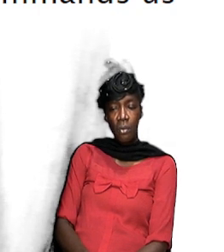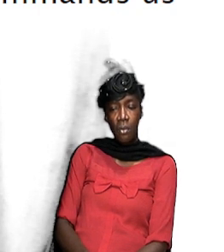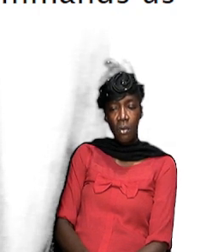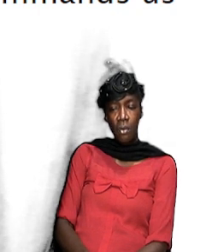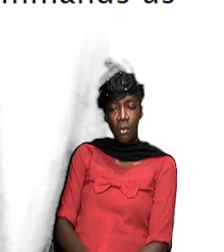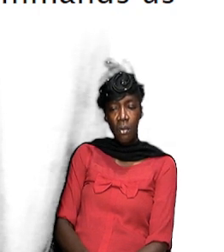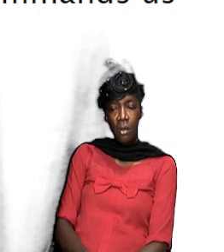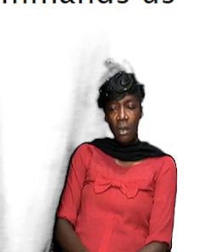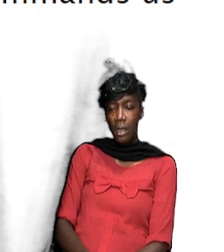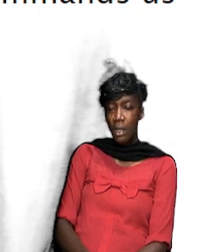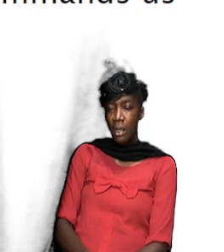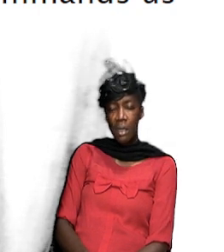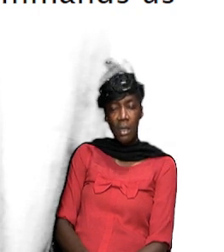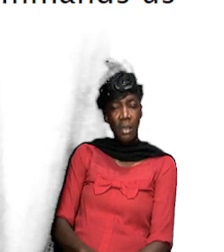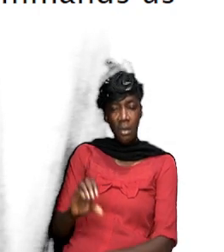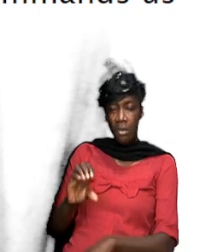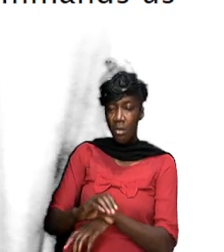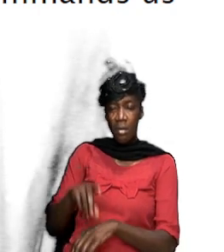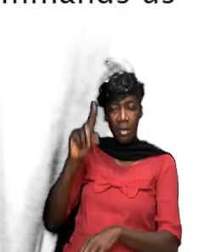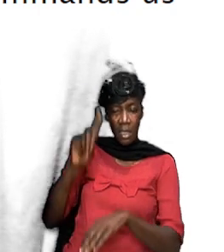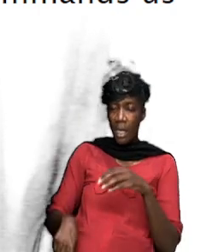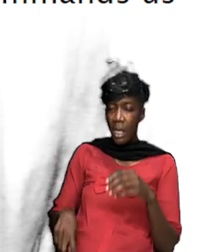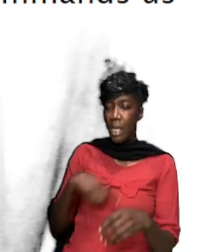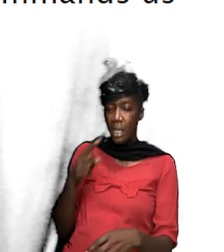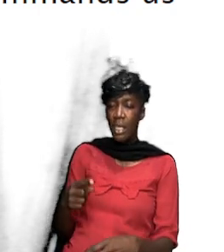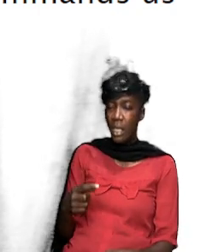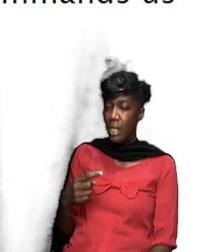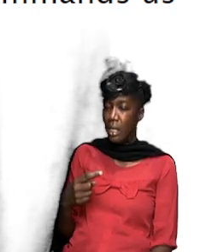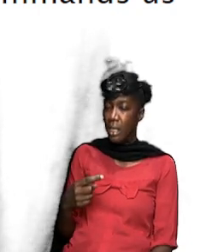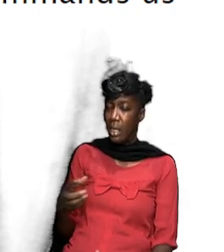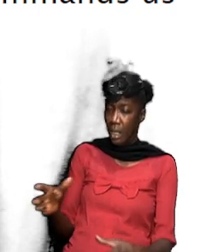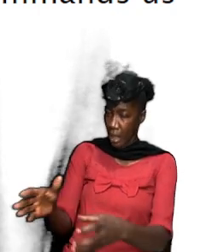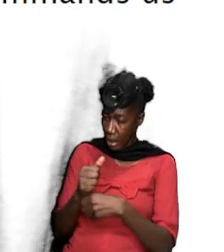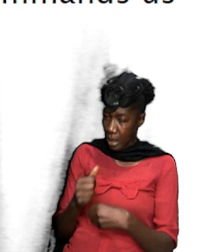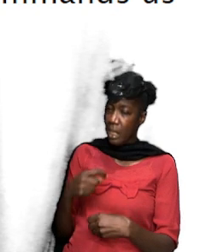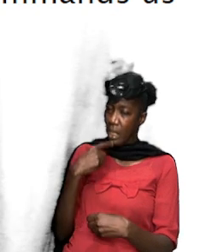But the church cannot take any dictation from the world.